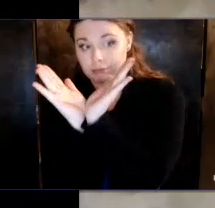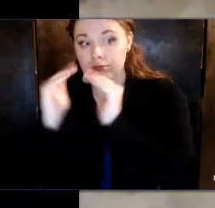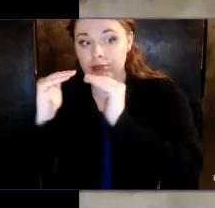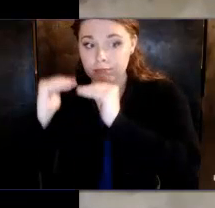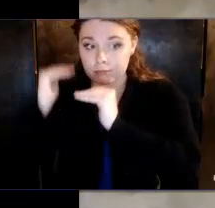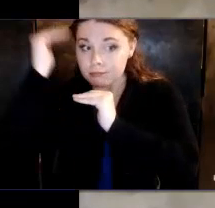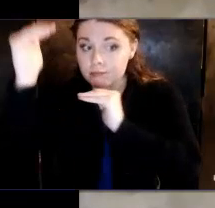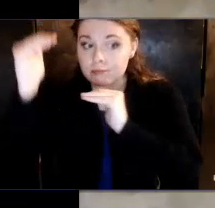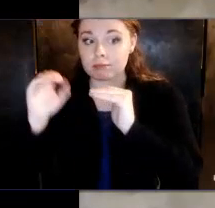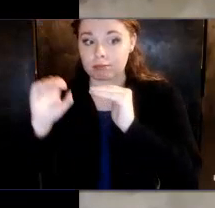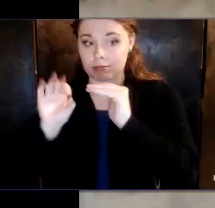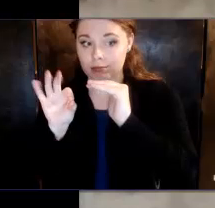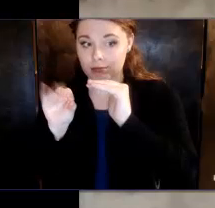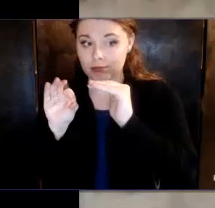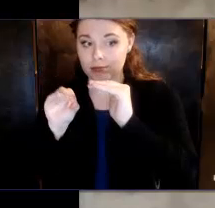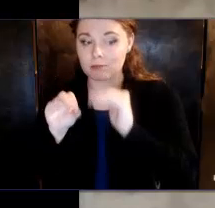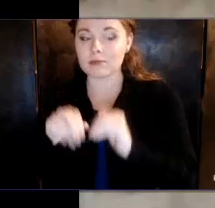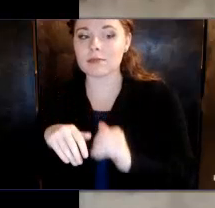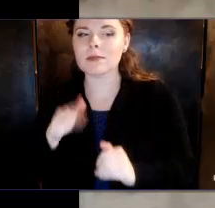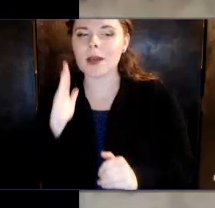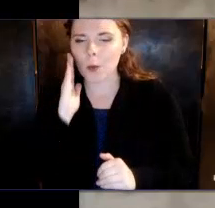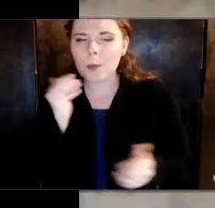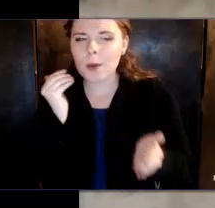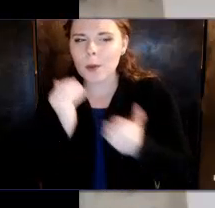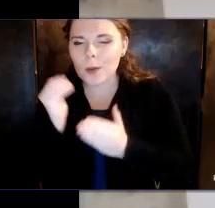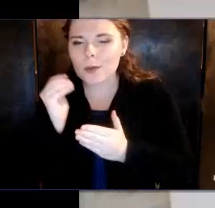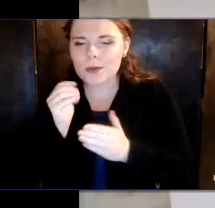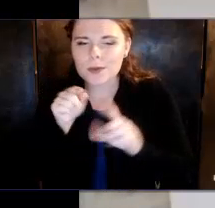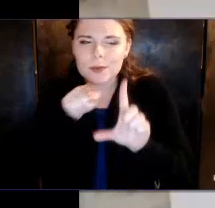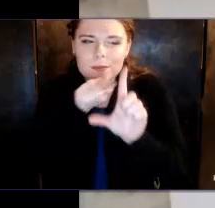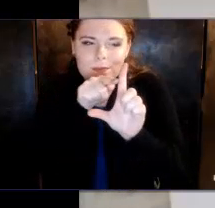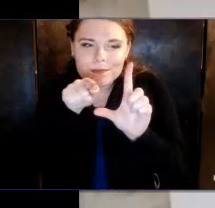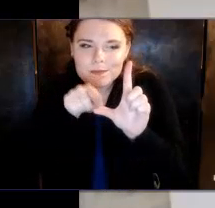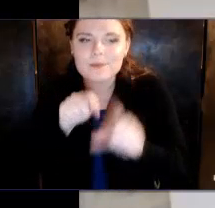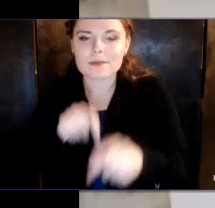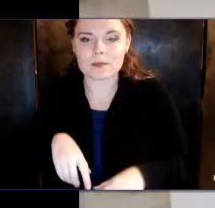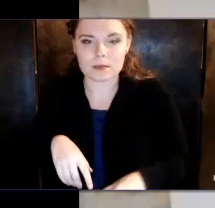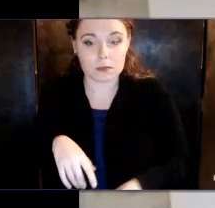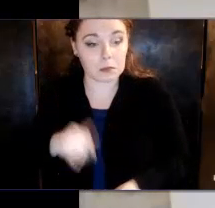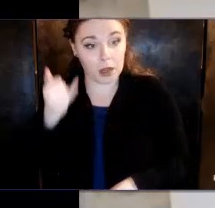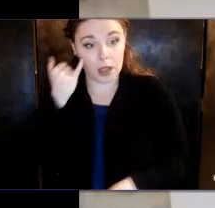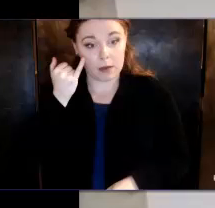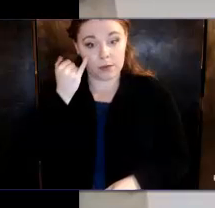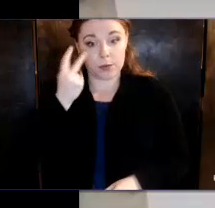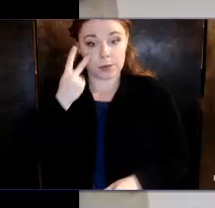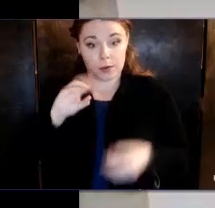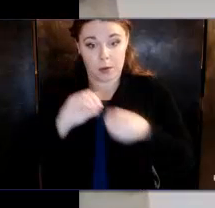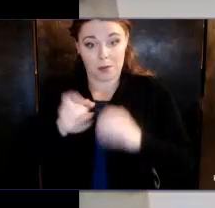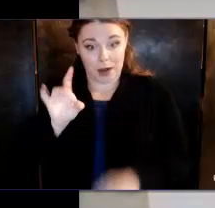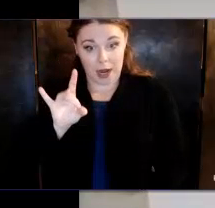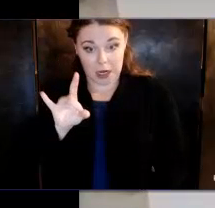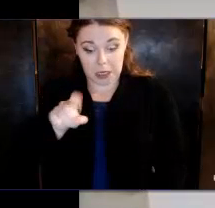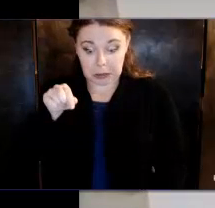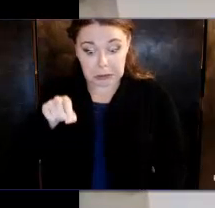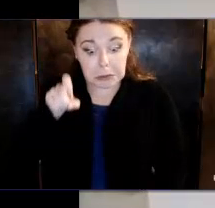it should look close to a 90-degree angle or a right angle. Like if you look at number 8, this looks like it should